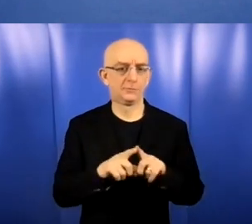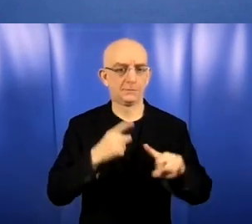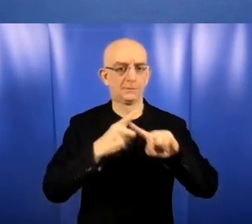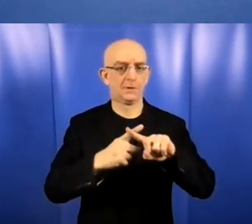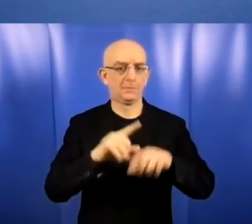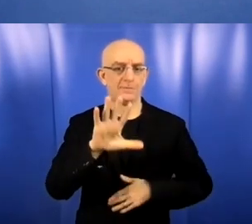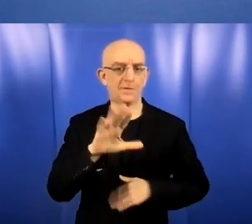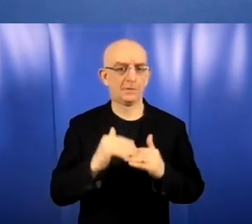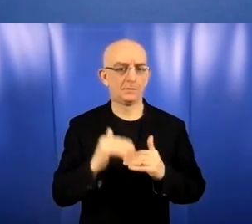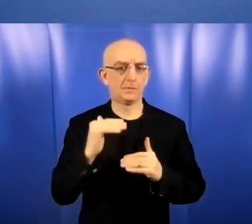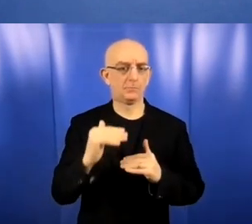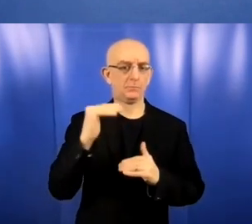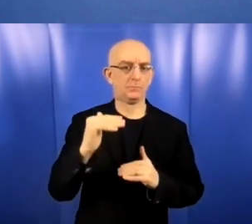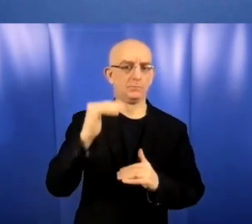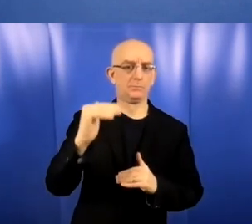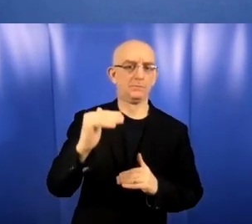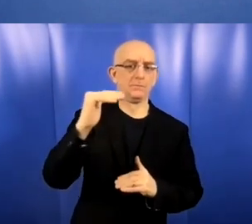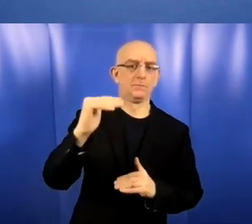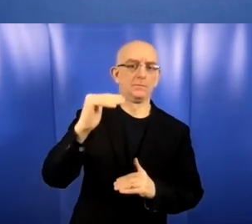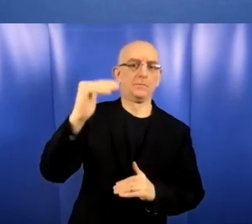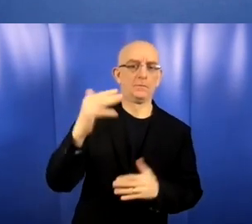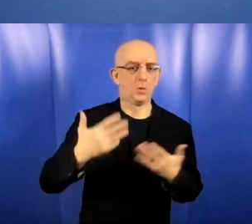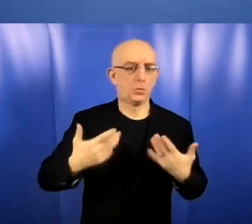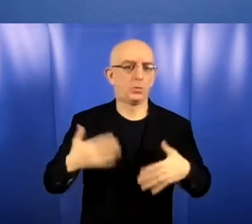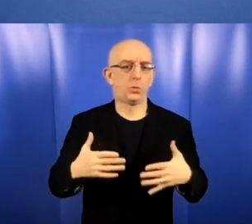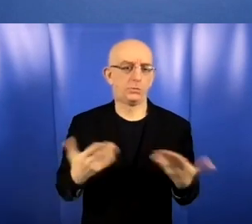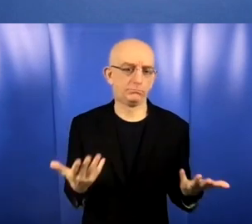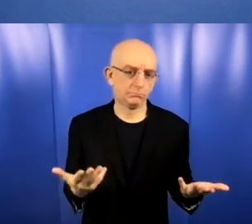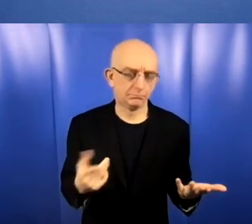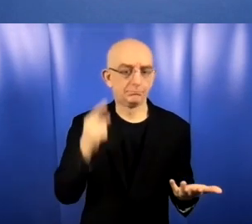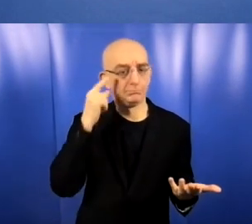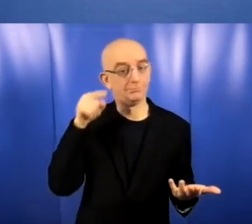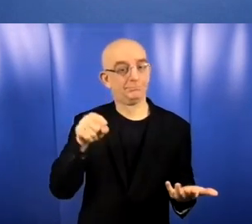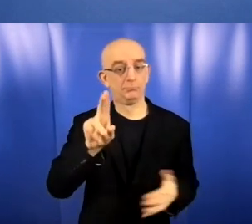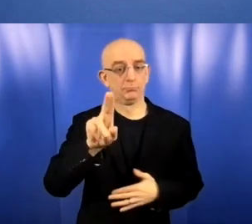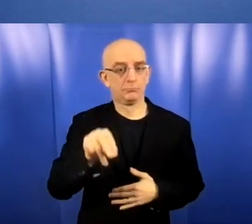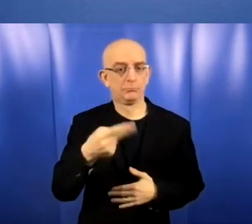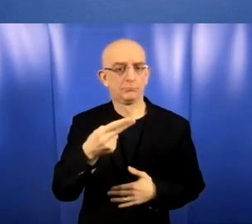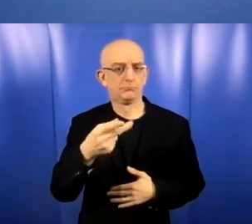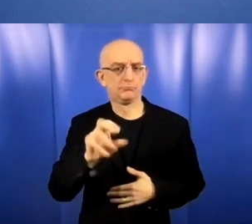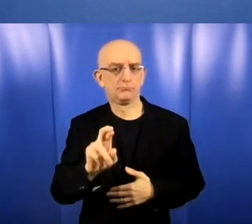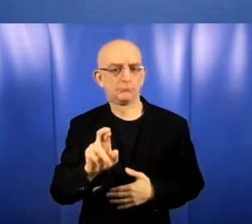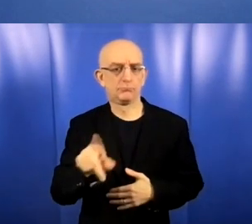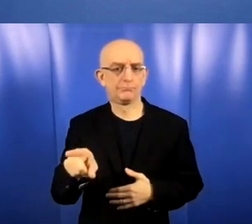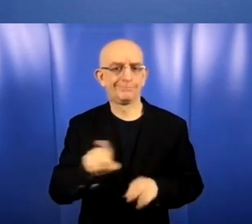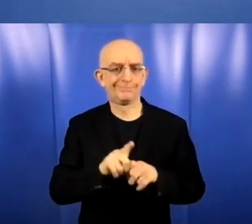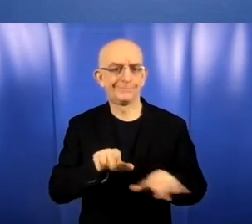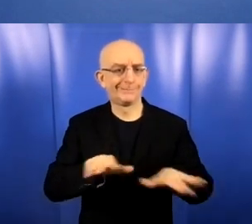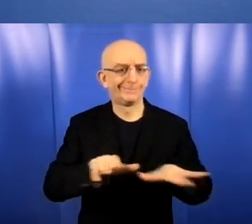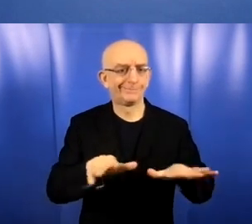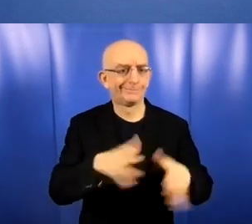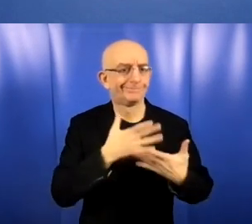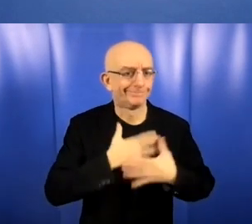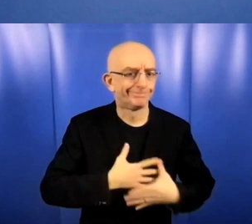hoping to get 70 additional scholarships. I think it was 85 last week. For all I know, it's now much higher. But yeah,